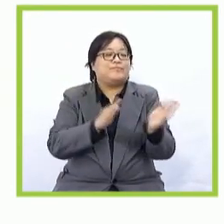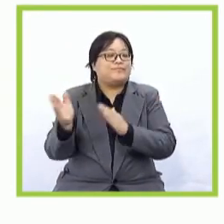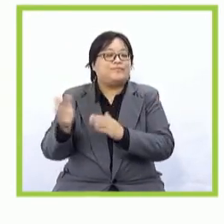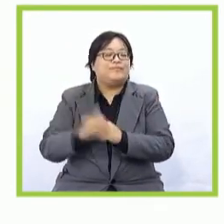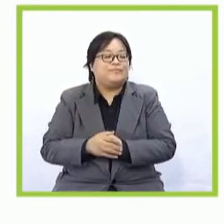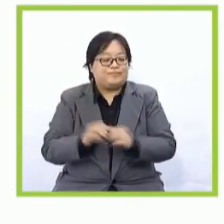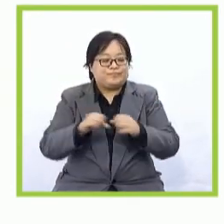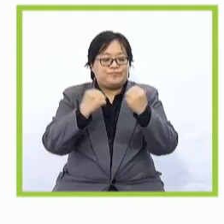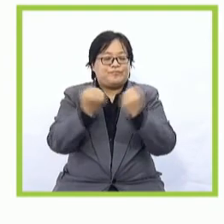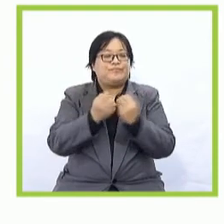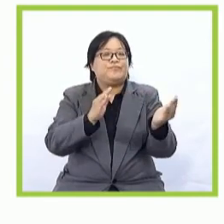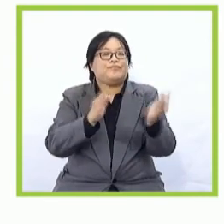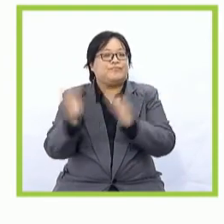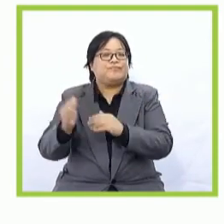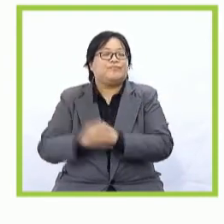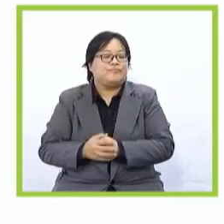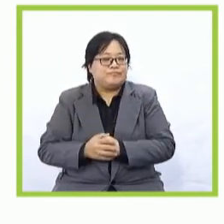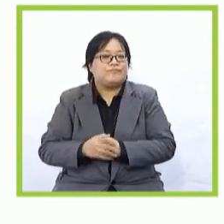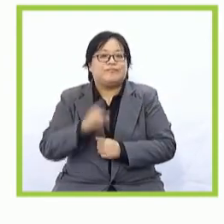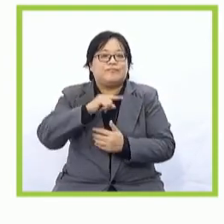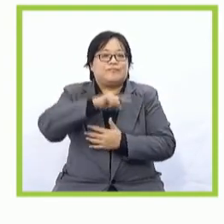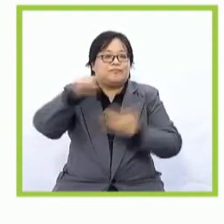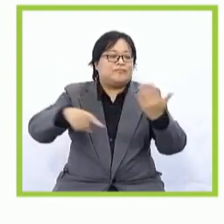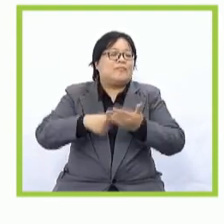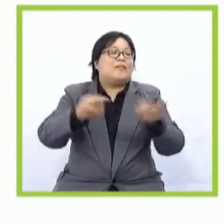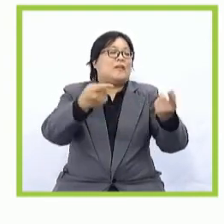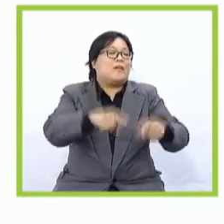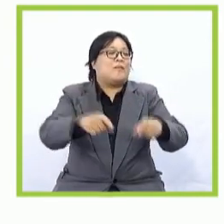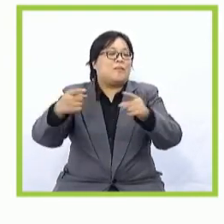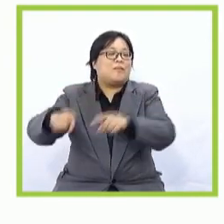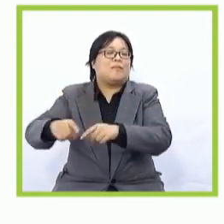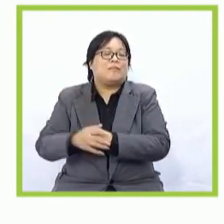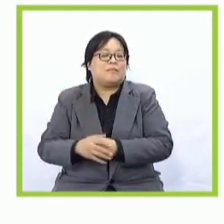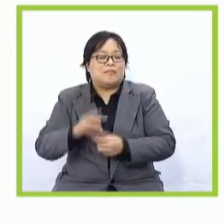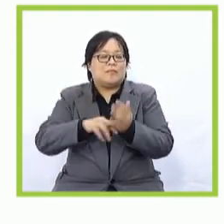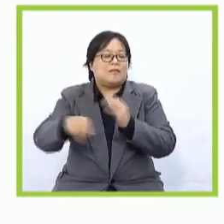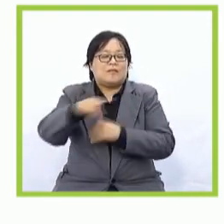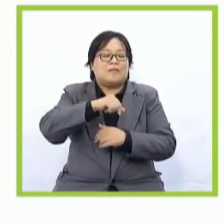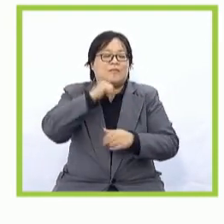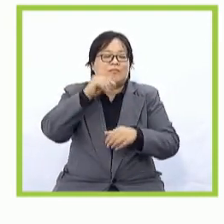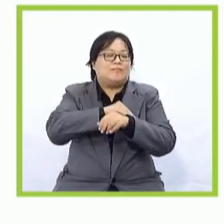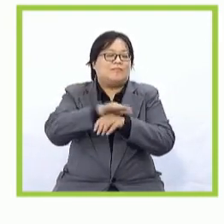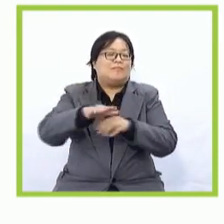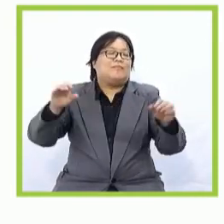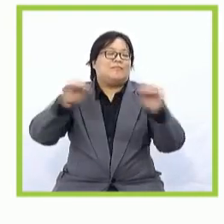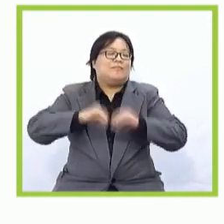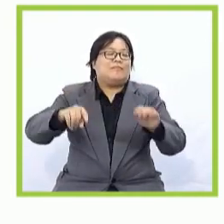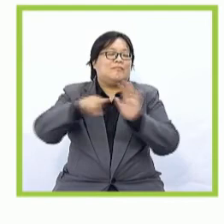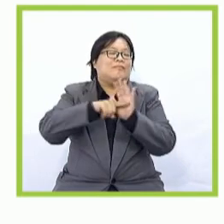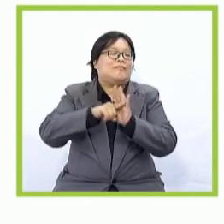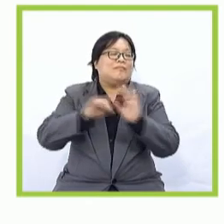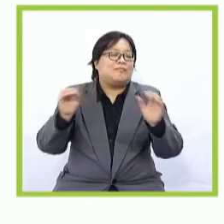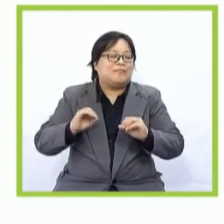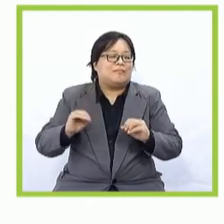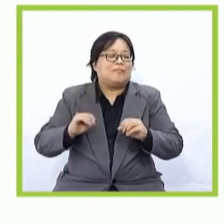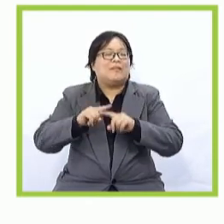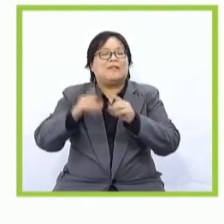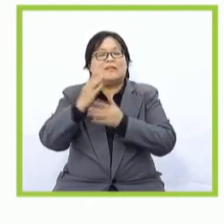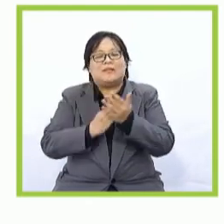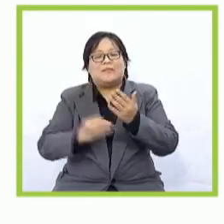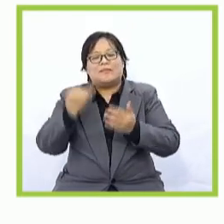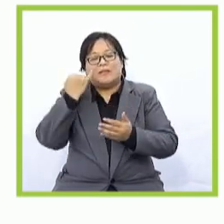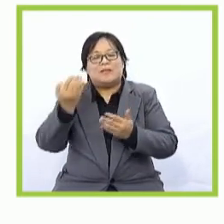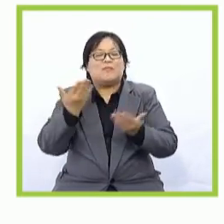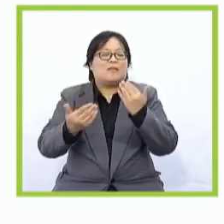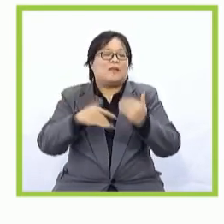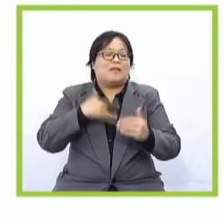society shifts, that actually these things happen, which shows that these things are not contingent on some idea that there's a